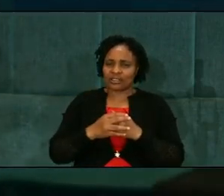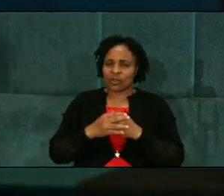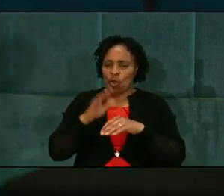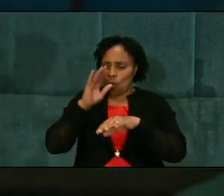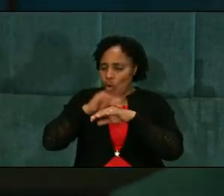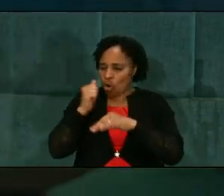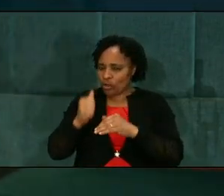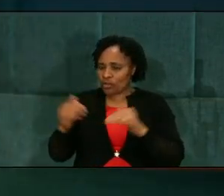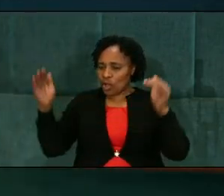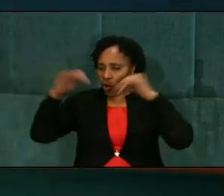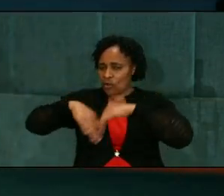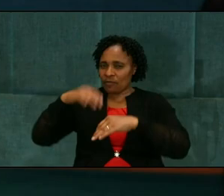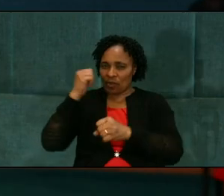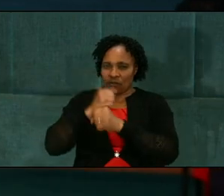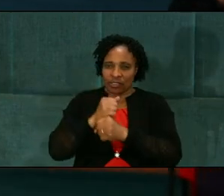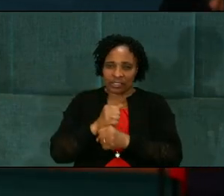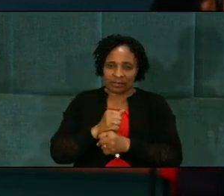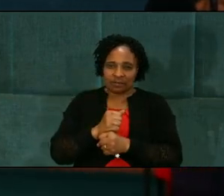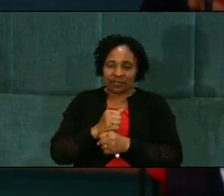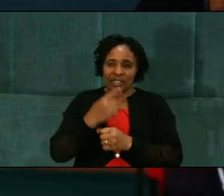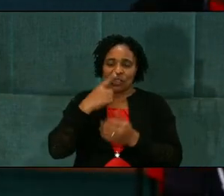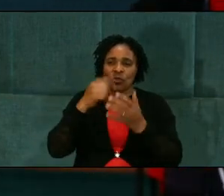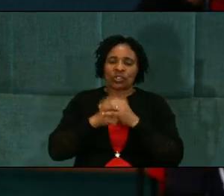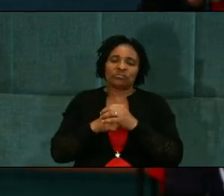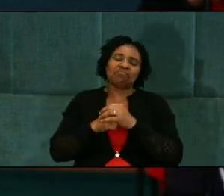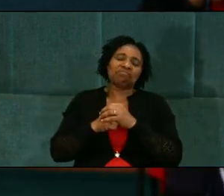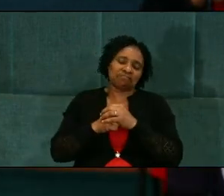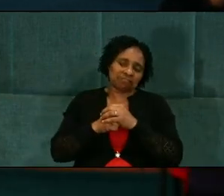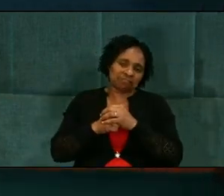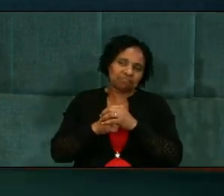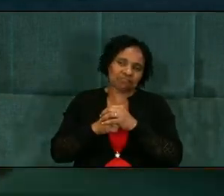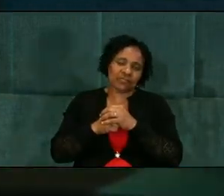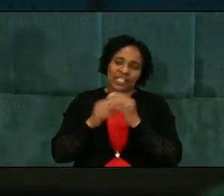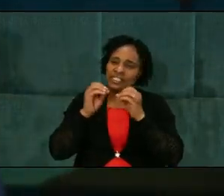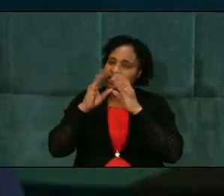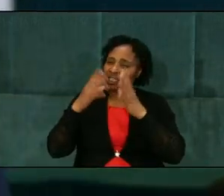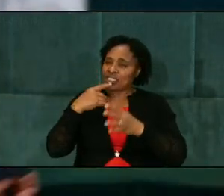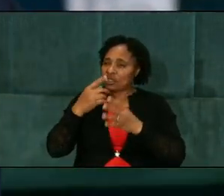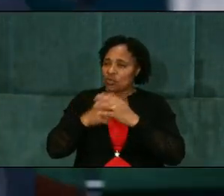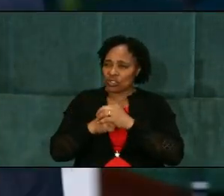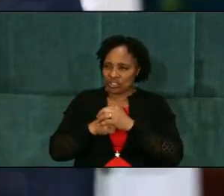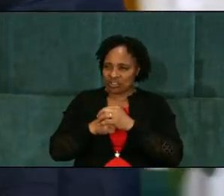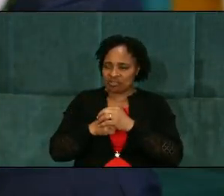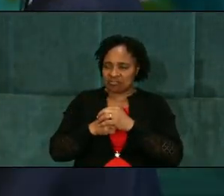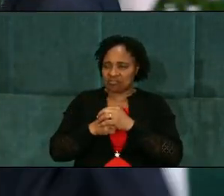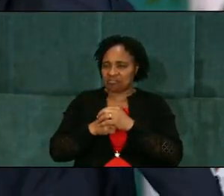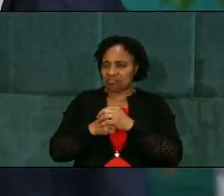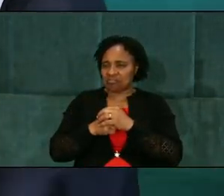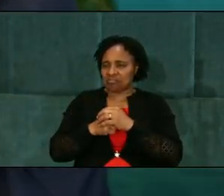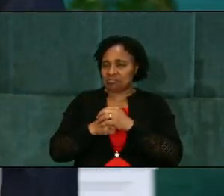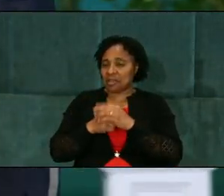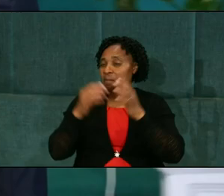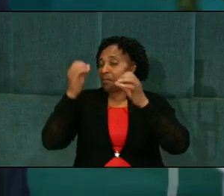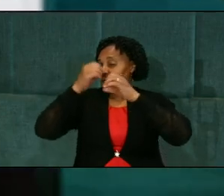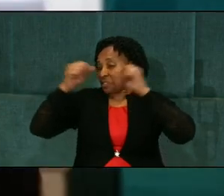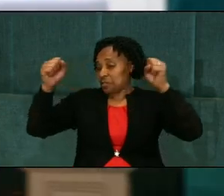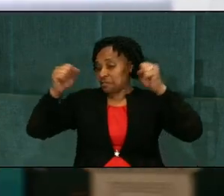office, and they sent a call to my office. And the teacher said, Mr.